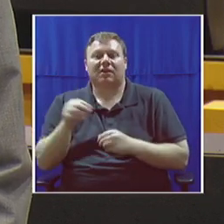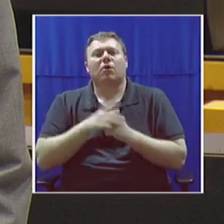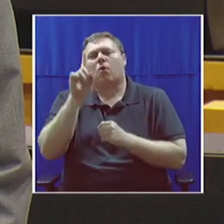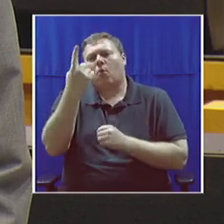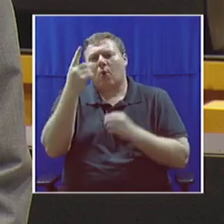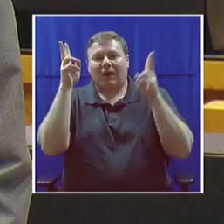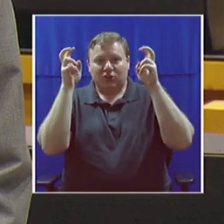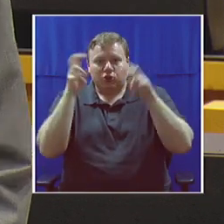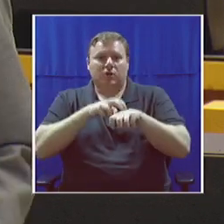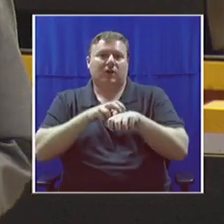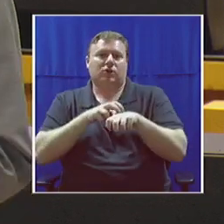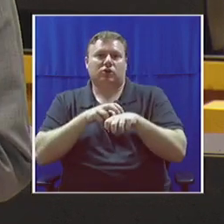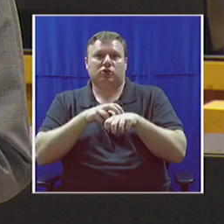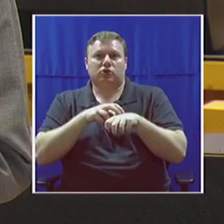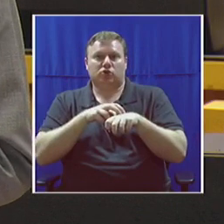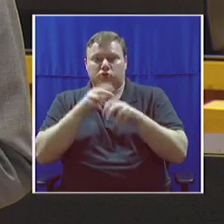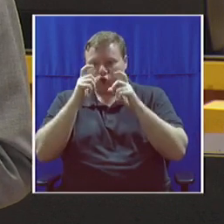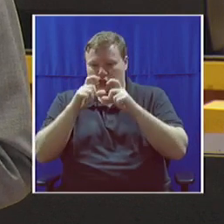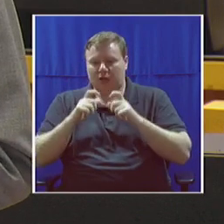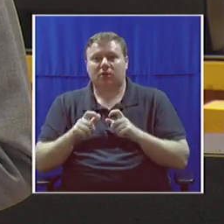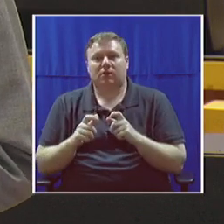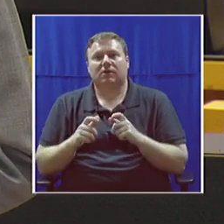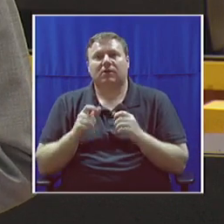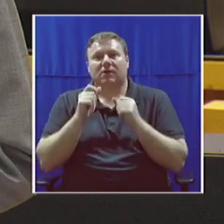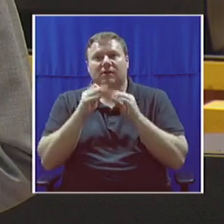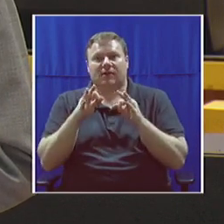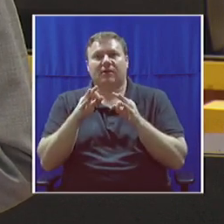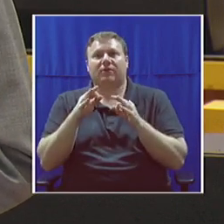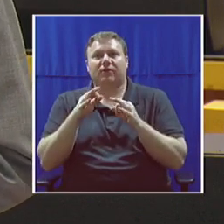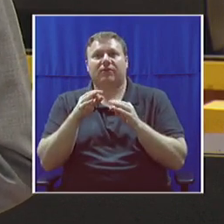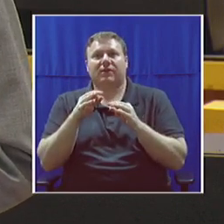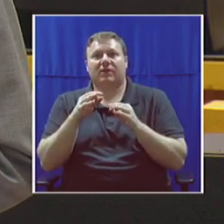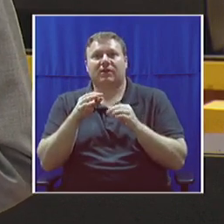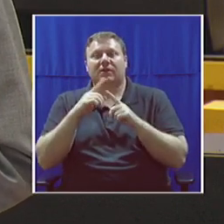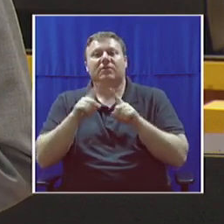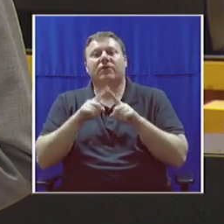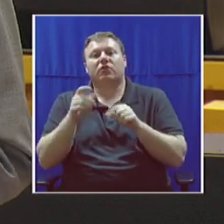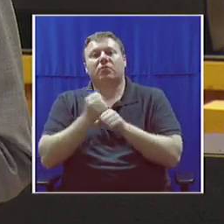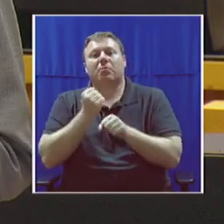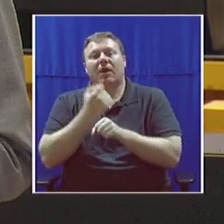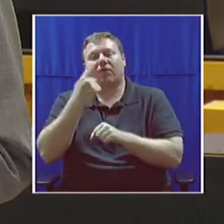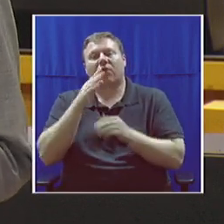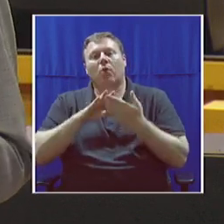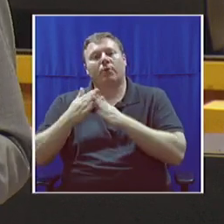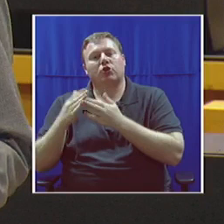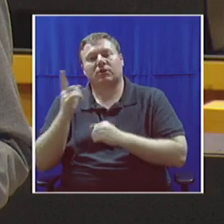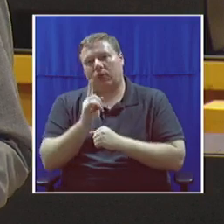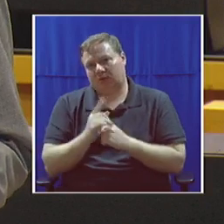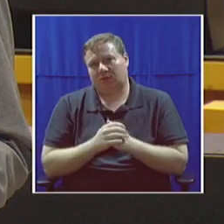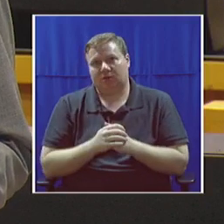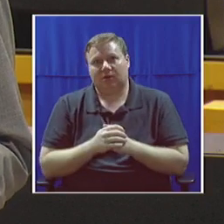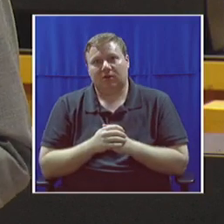to address if we are going to make a meaningful difference to these communities is the issue